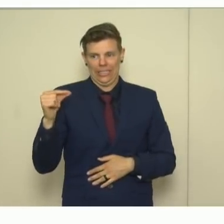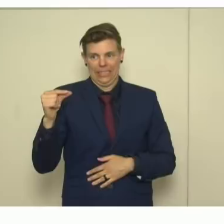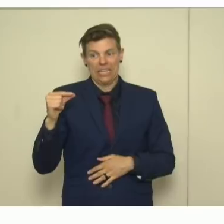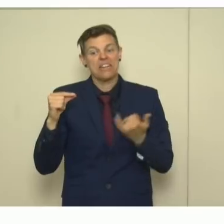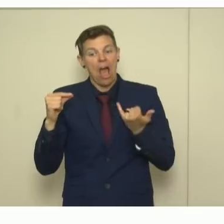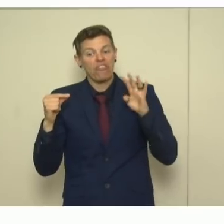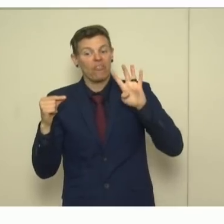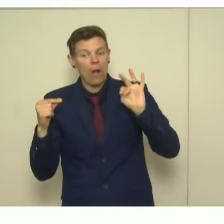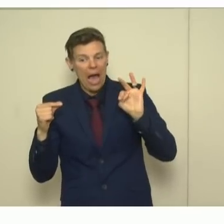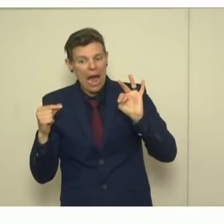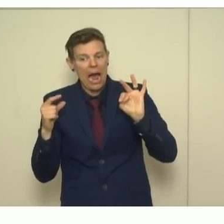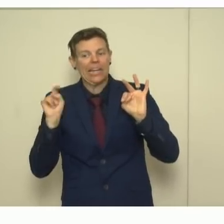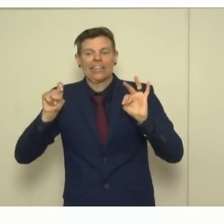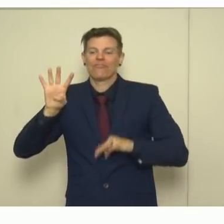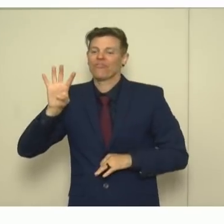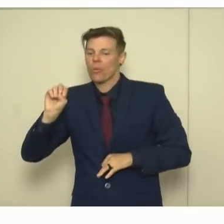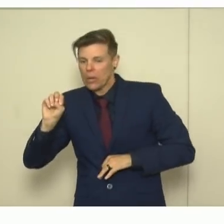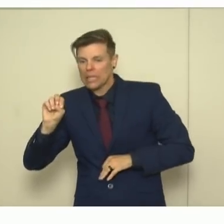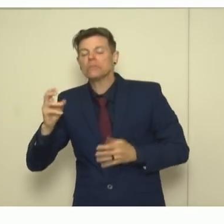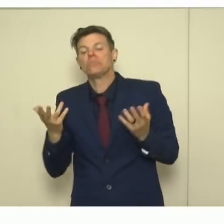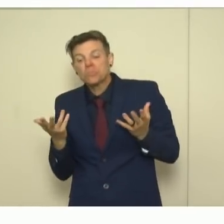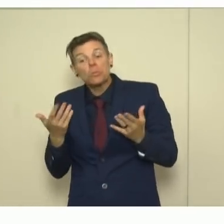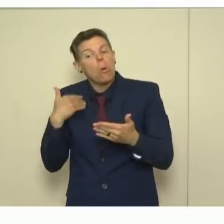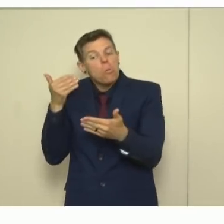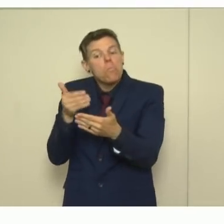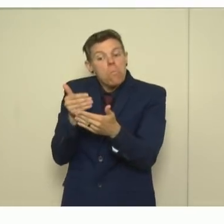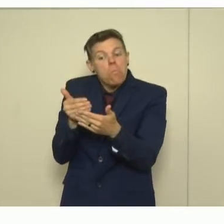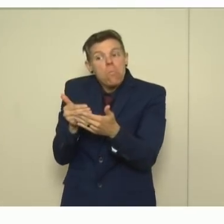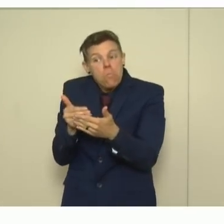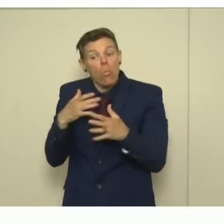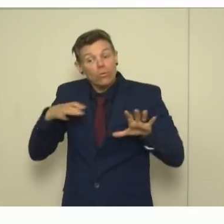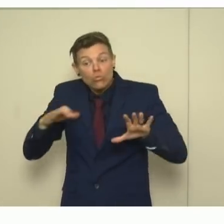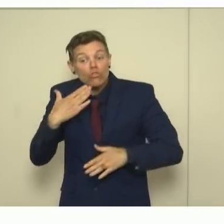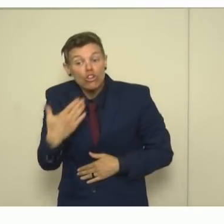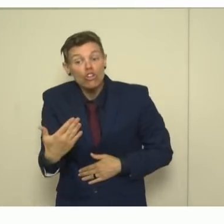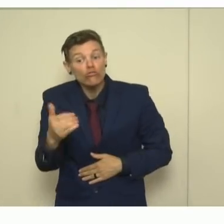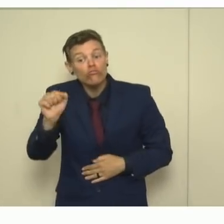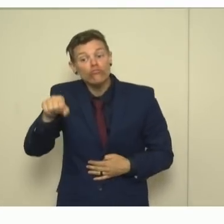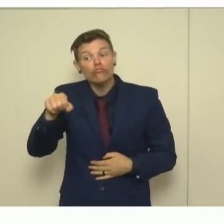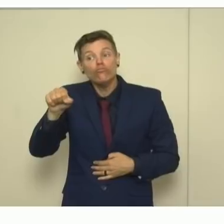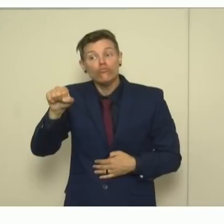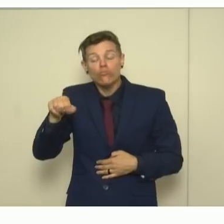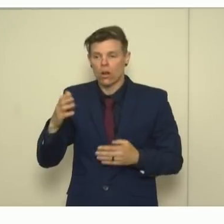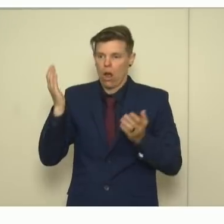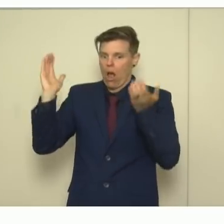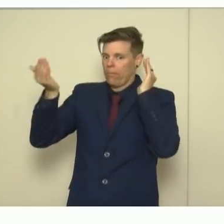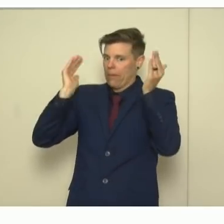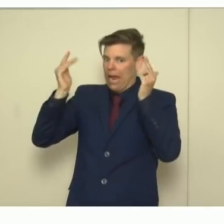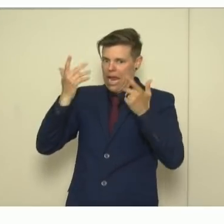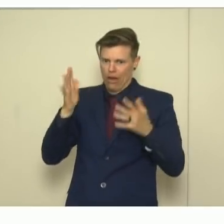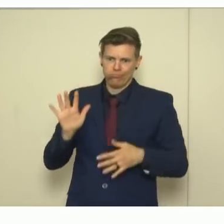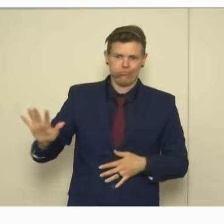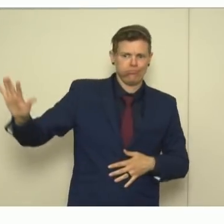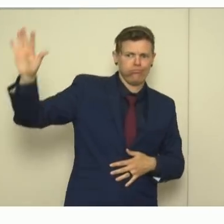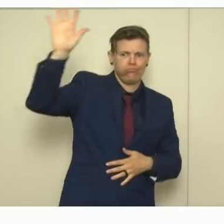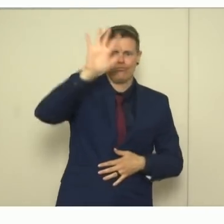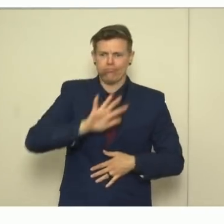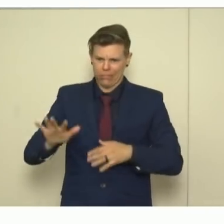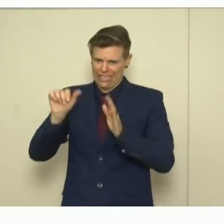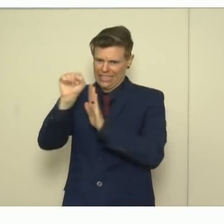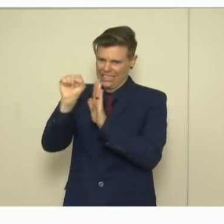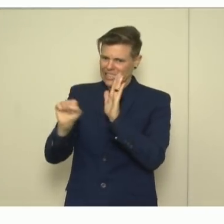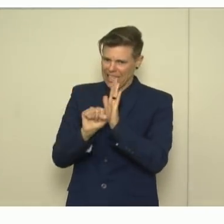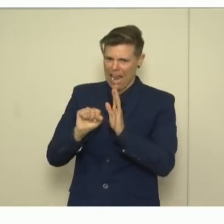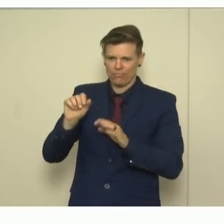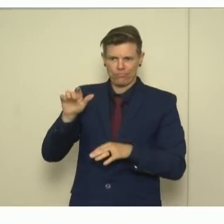community. So still doing well by a national standard. If you want to find somebody who's doing better at